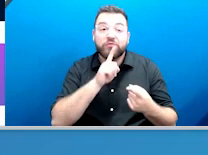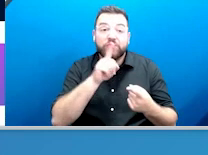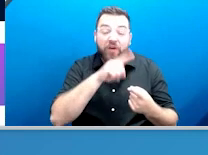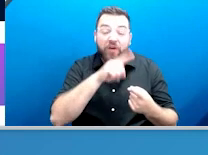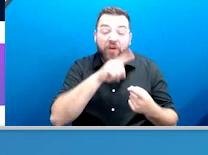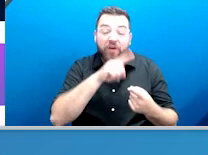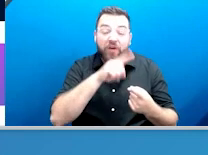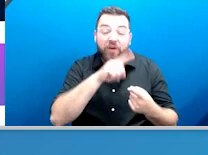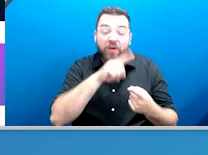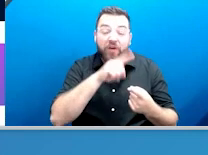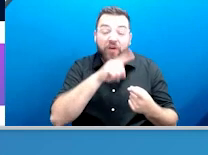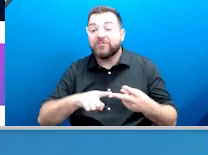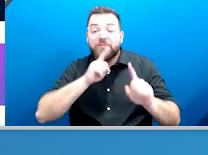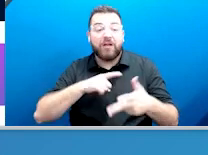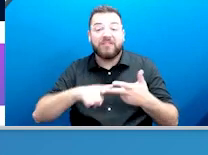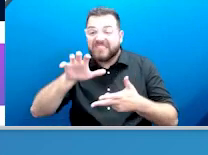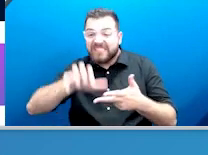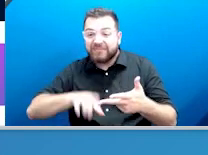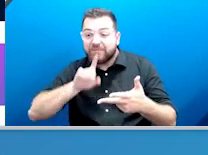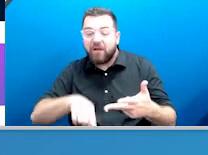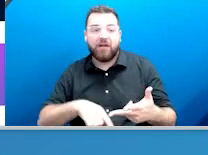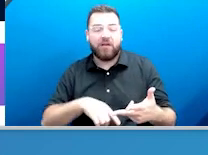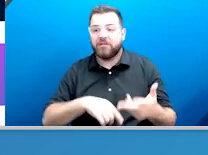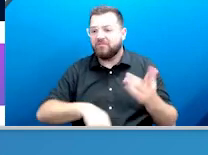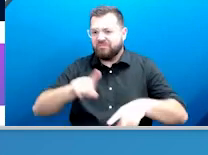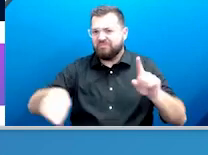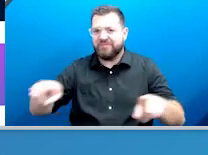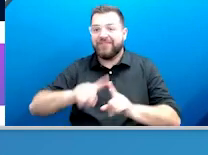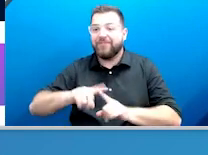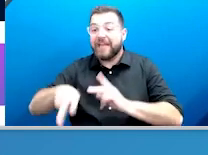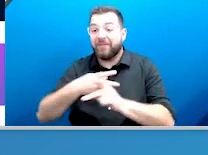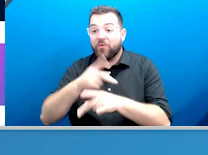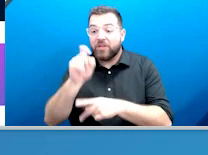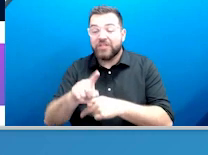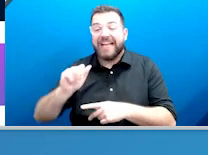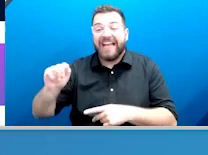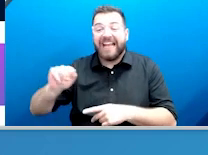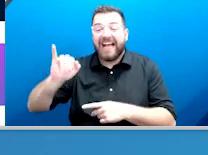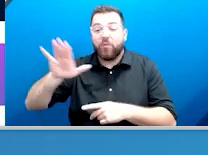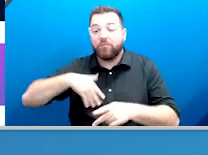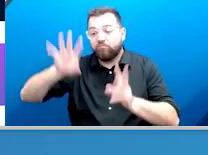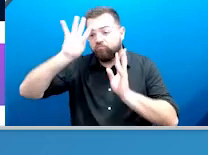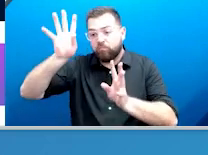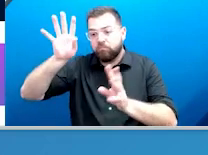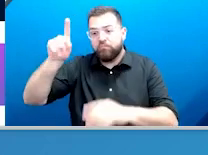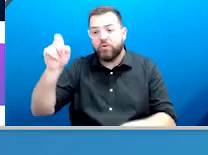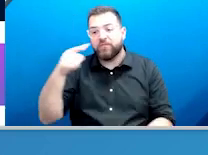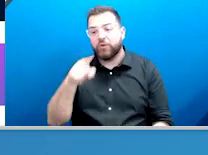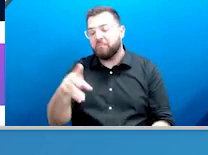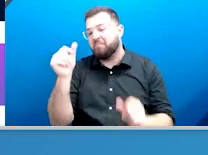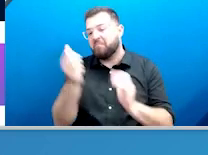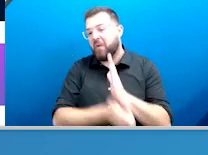just a variety of questions. And AI will generate questions for you then.